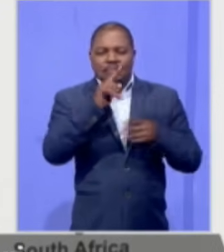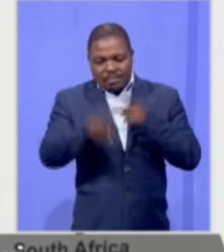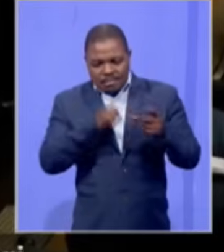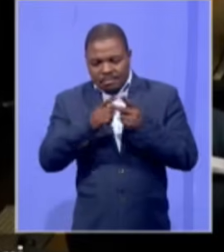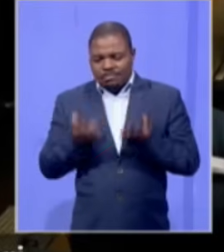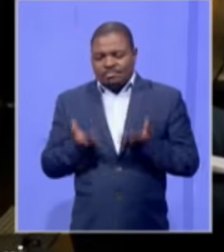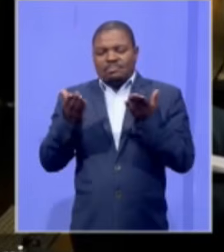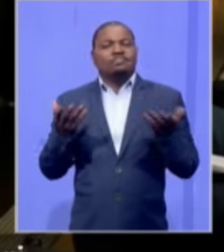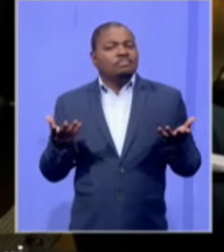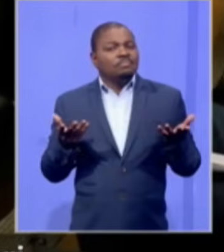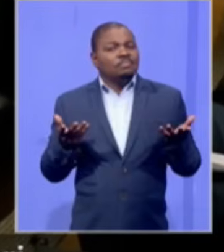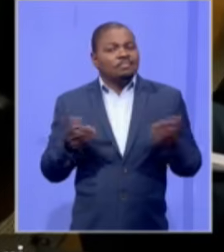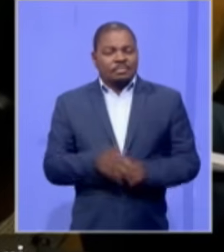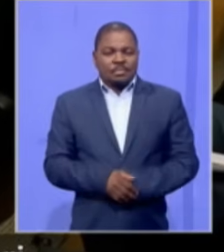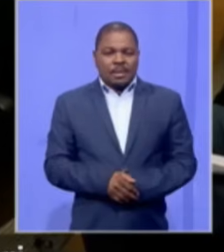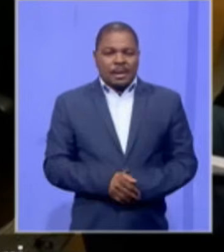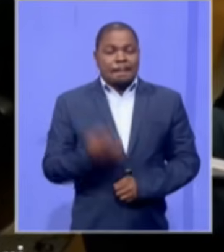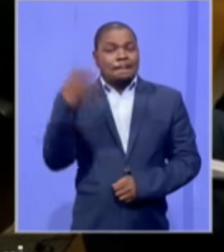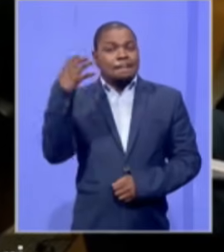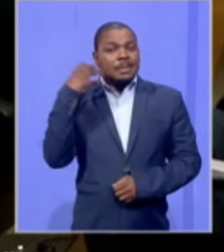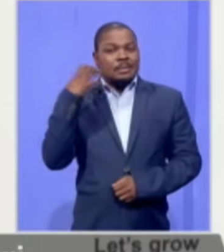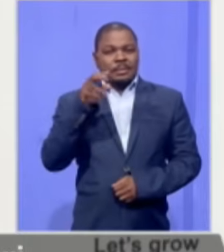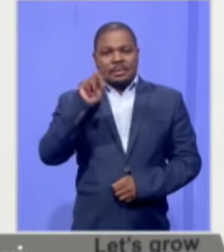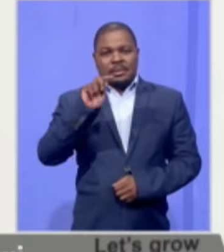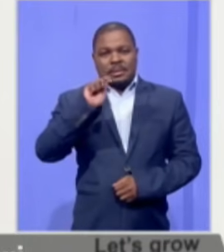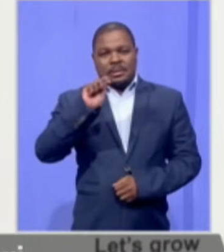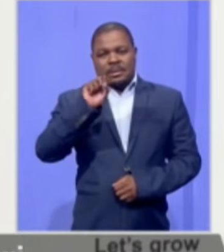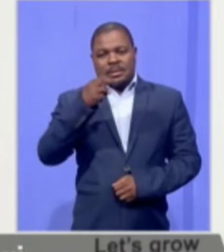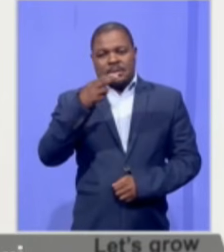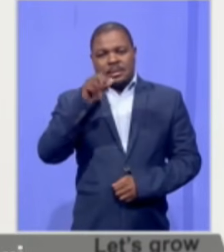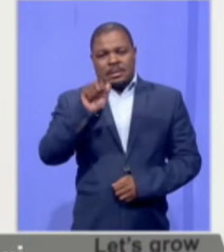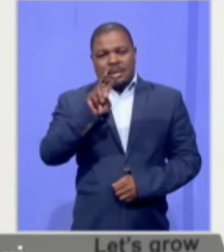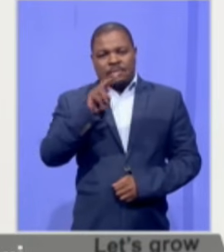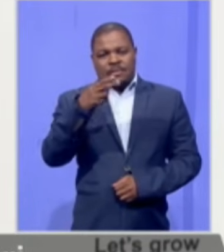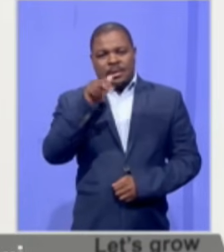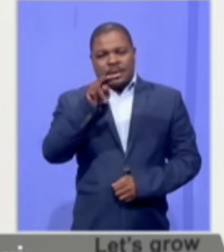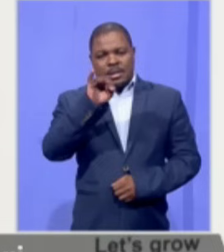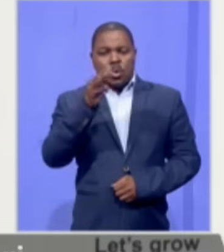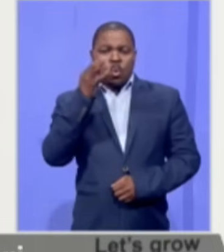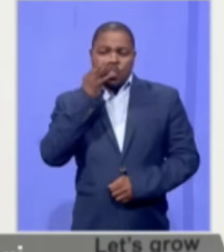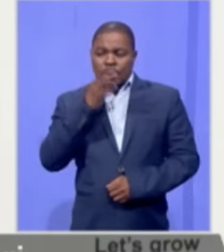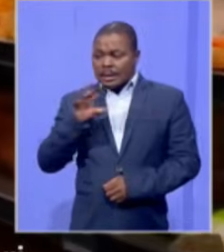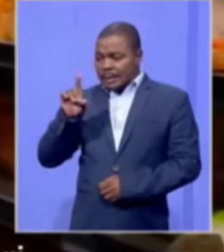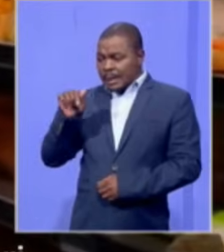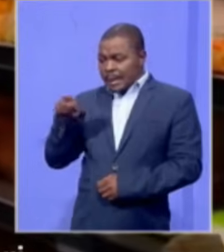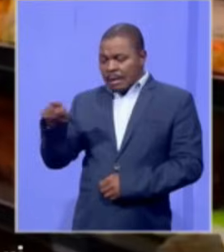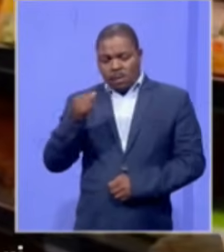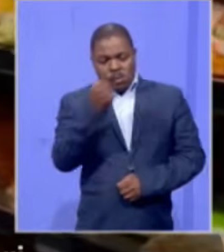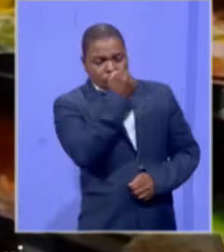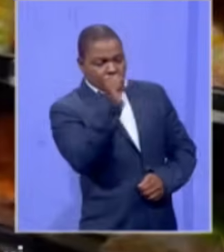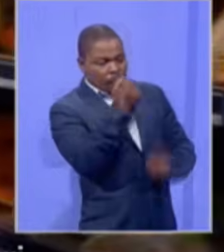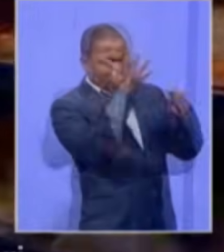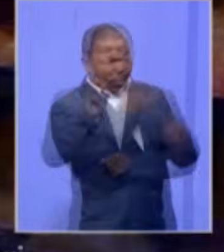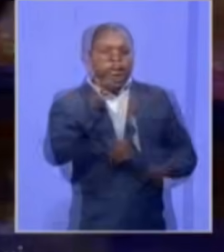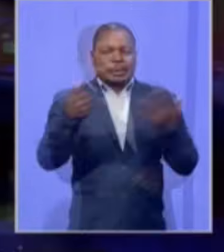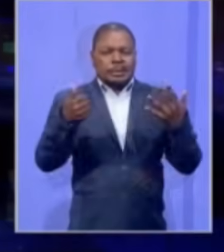tabled. Letona Khumbuzo Nchabeni le re mohato wa DA wa ba kgahlano le ditekanyetso ha o amane le tsona.